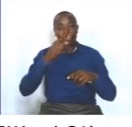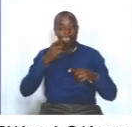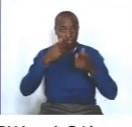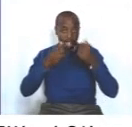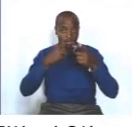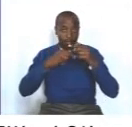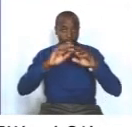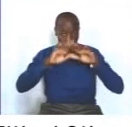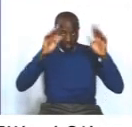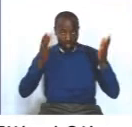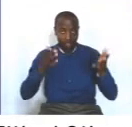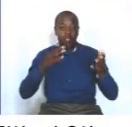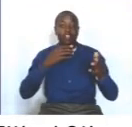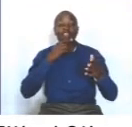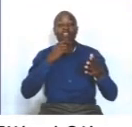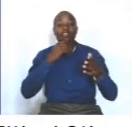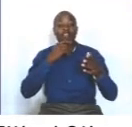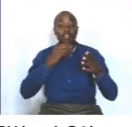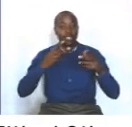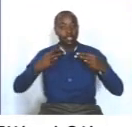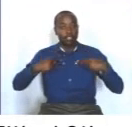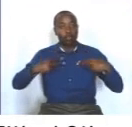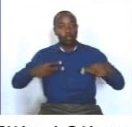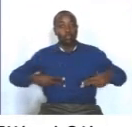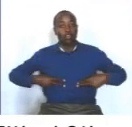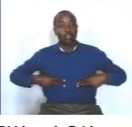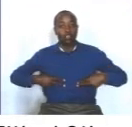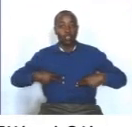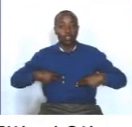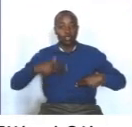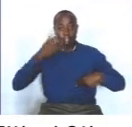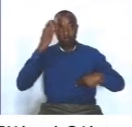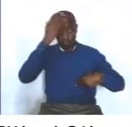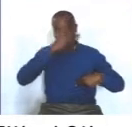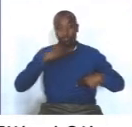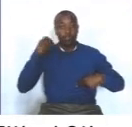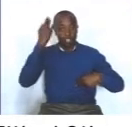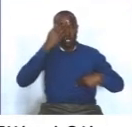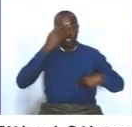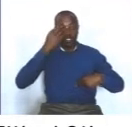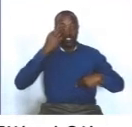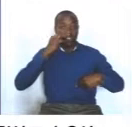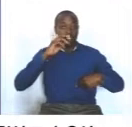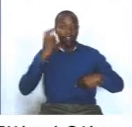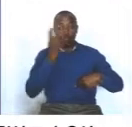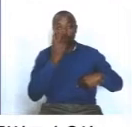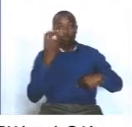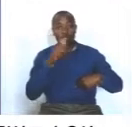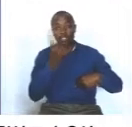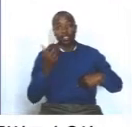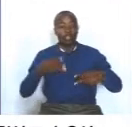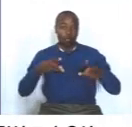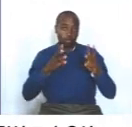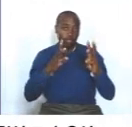and covered their father's naked body. Their faces were turned the other way so they could not see their father